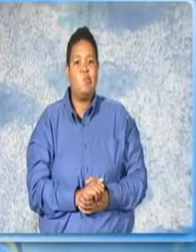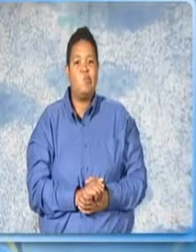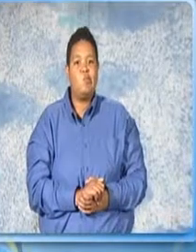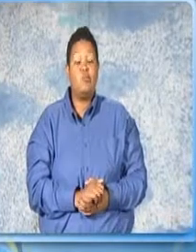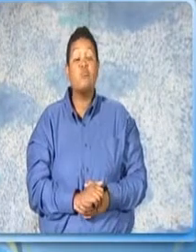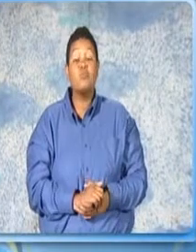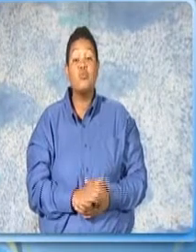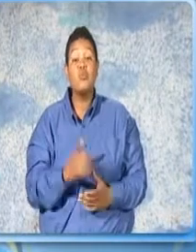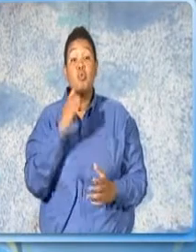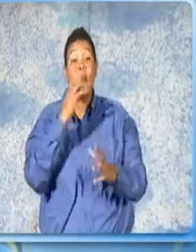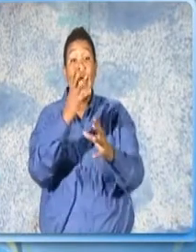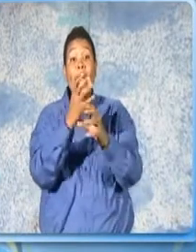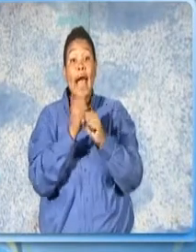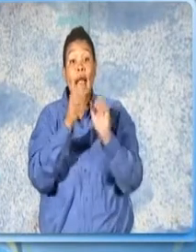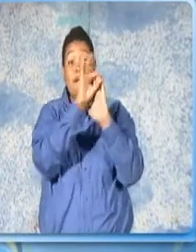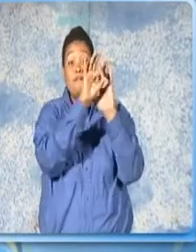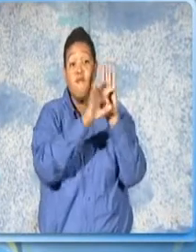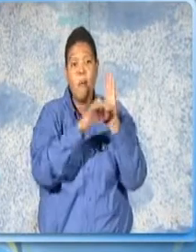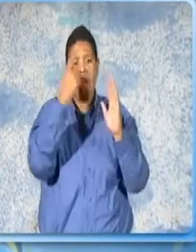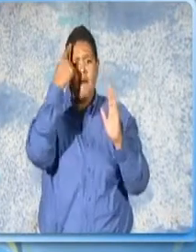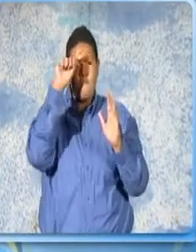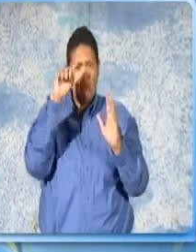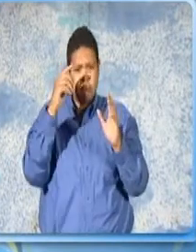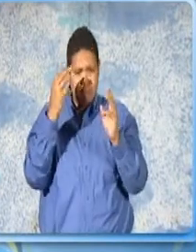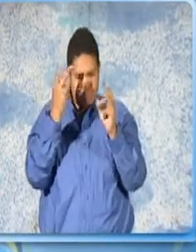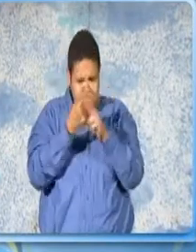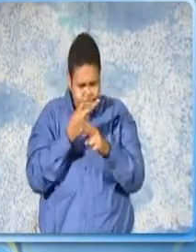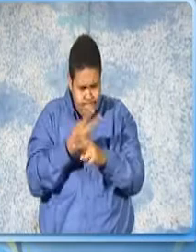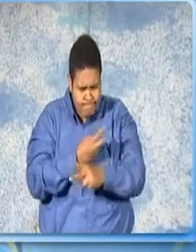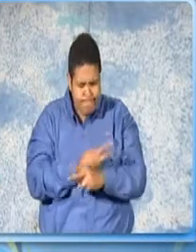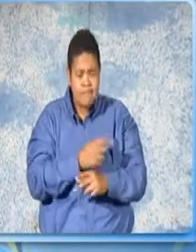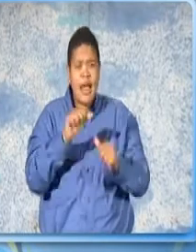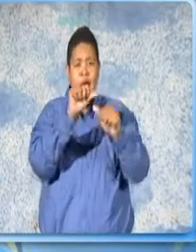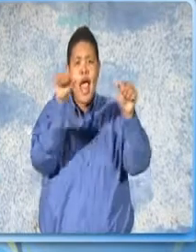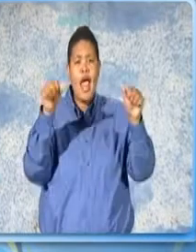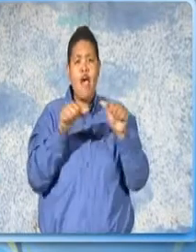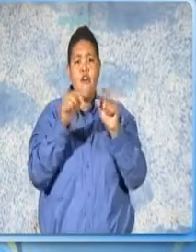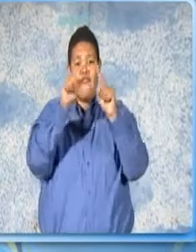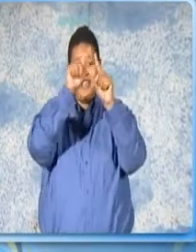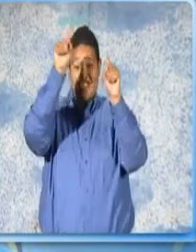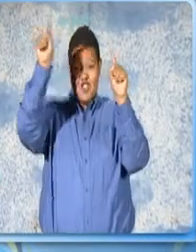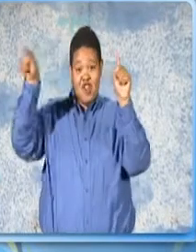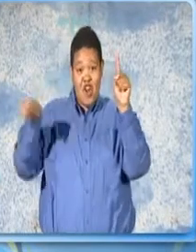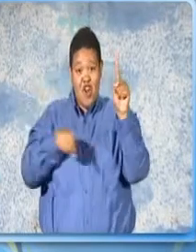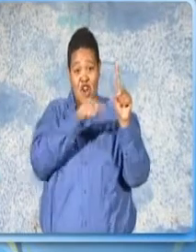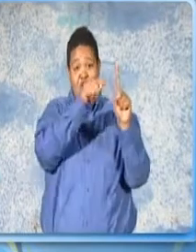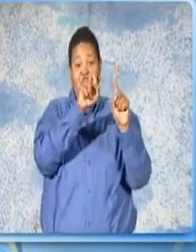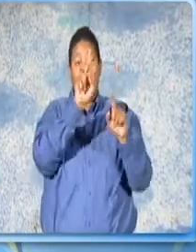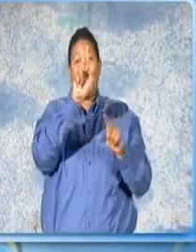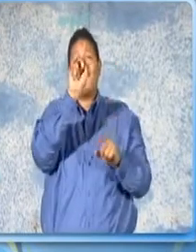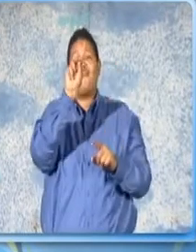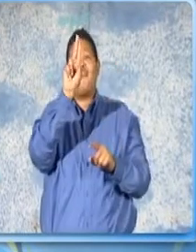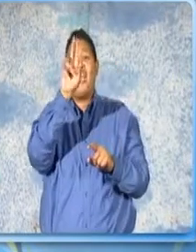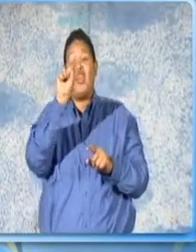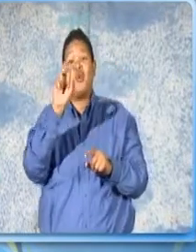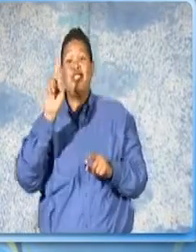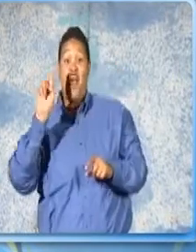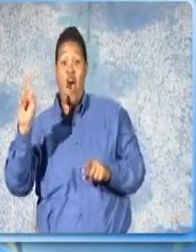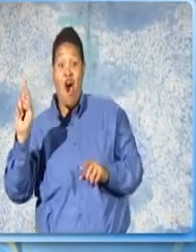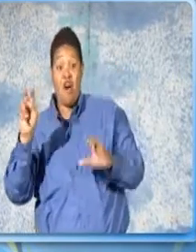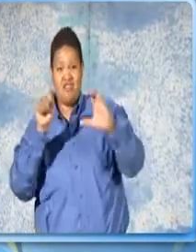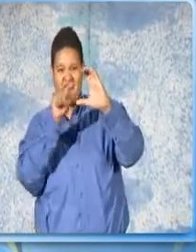To derive the formula for calculating the area of a circle with radius r, we cut a circle into 4